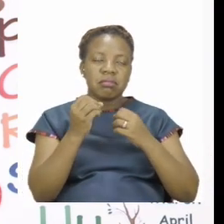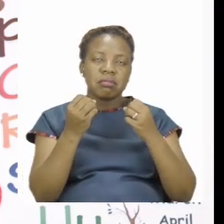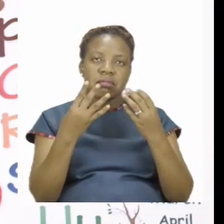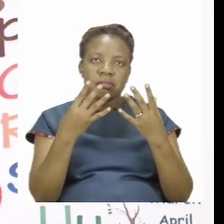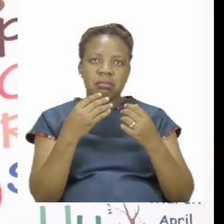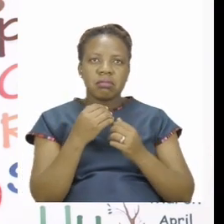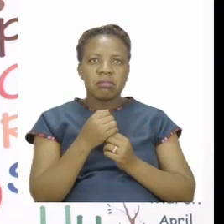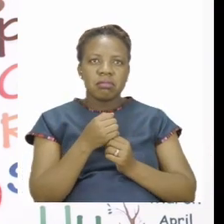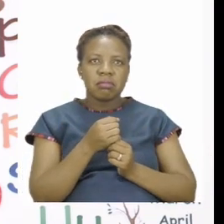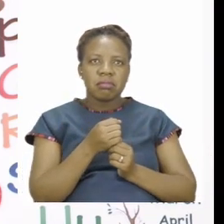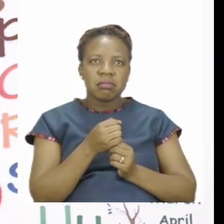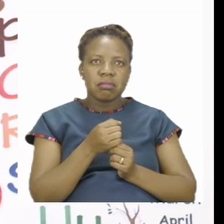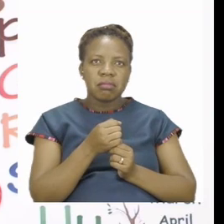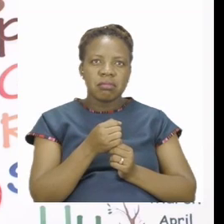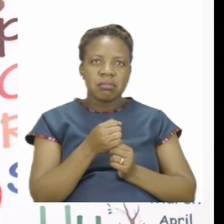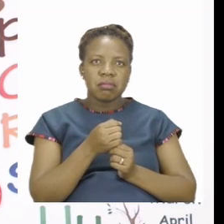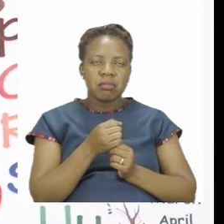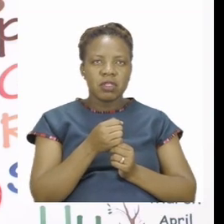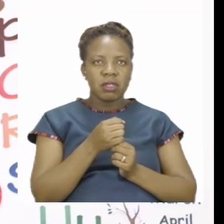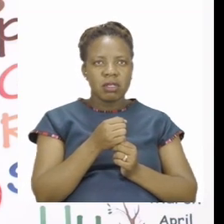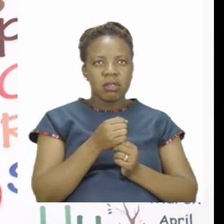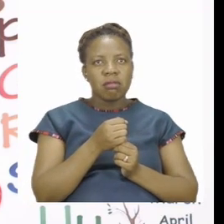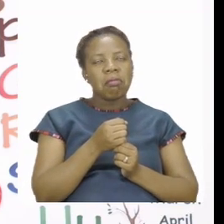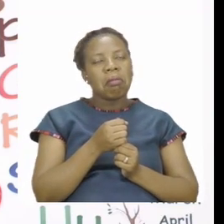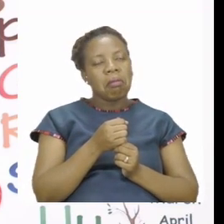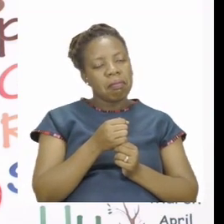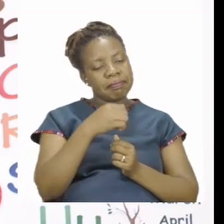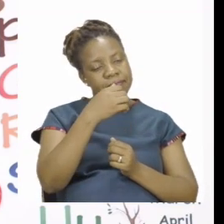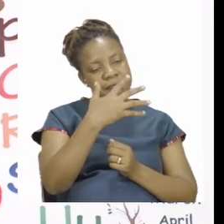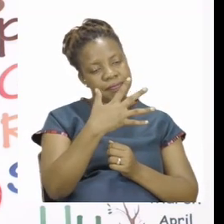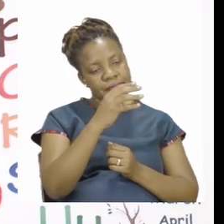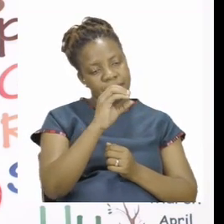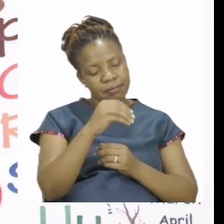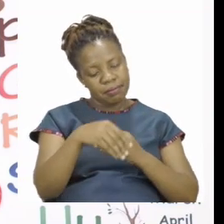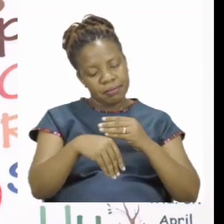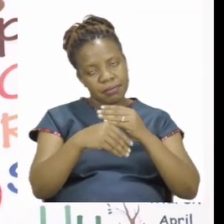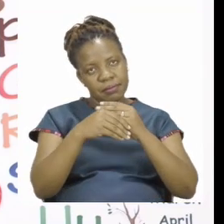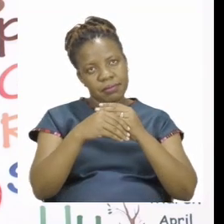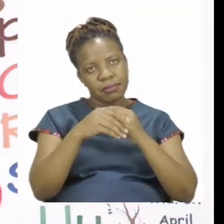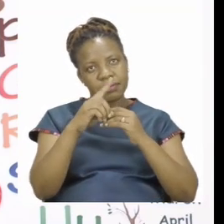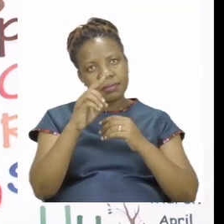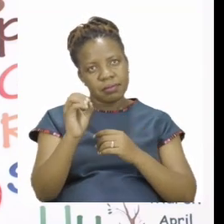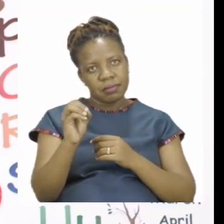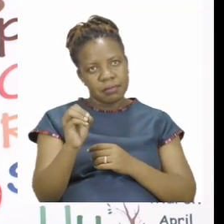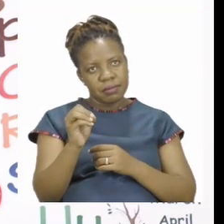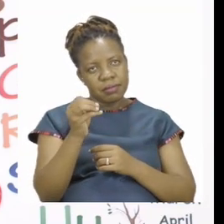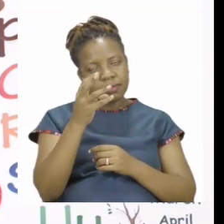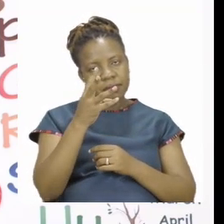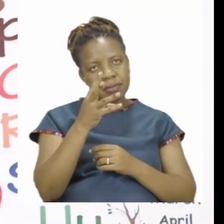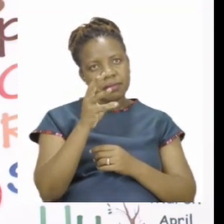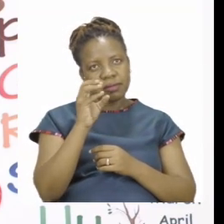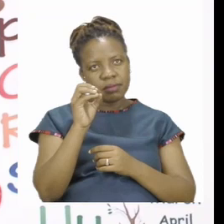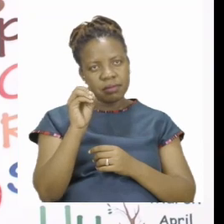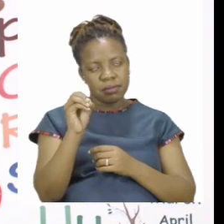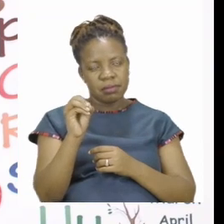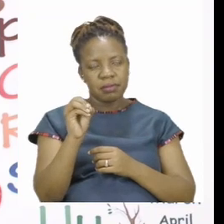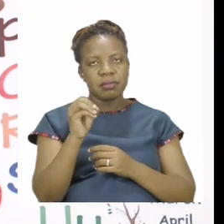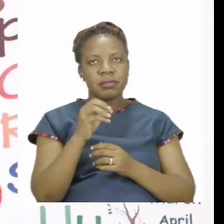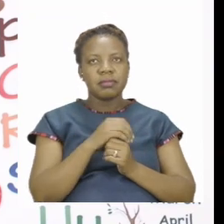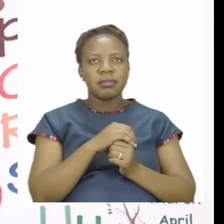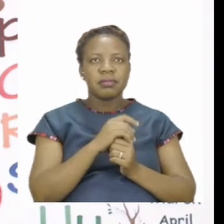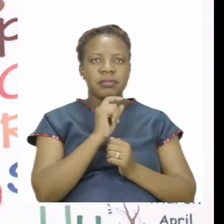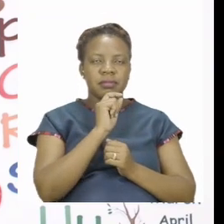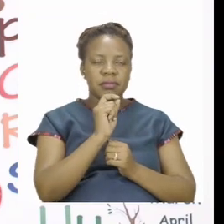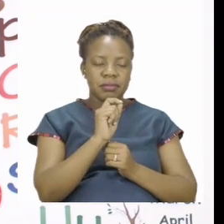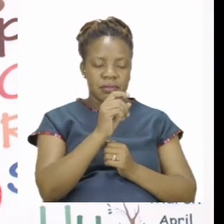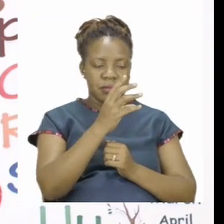decade number. So that means it is 60. So go ahead and write 60. Now your statement will